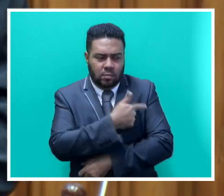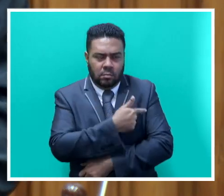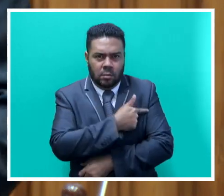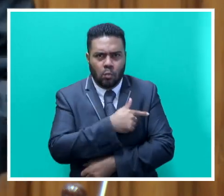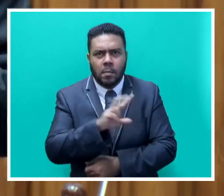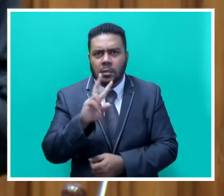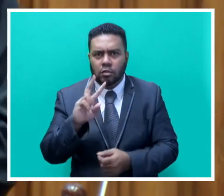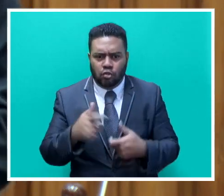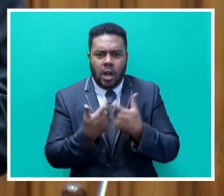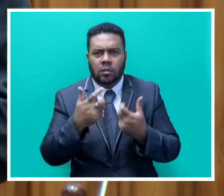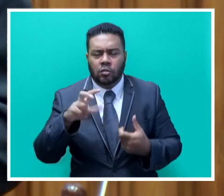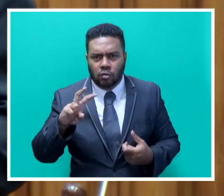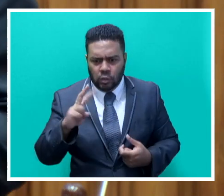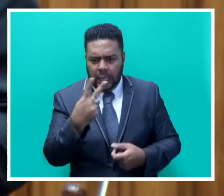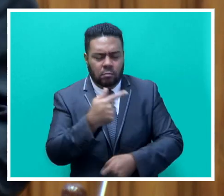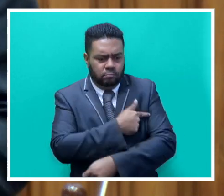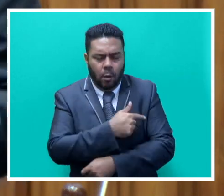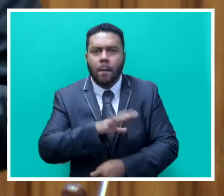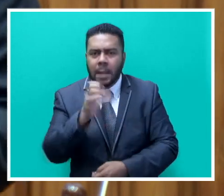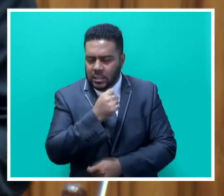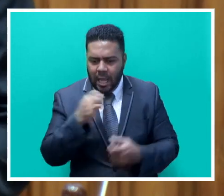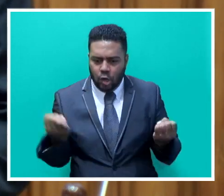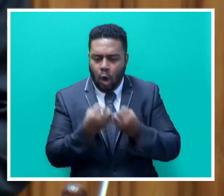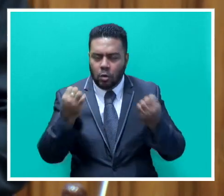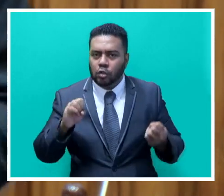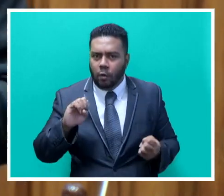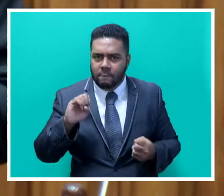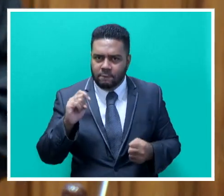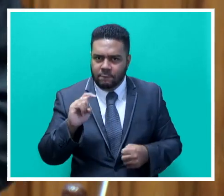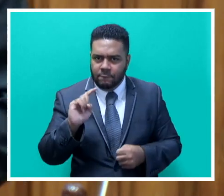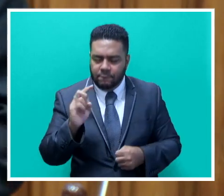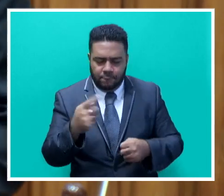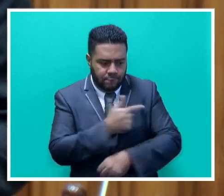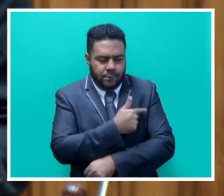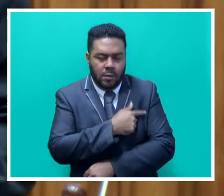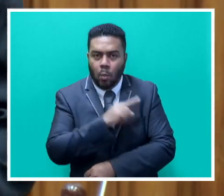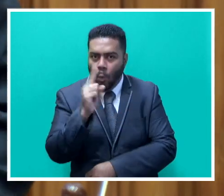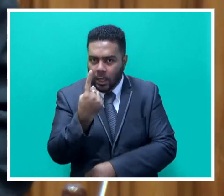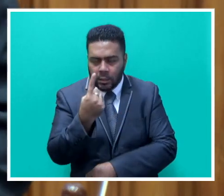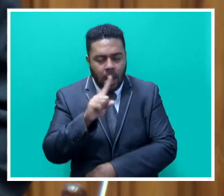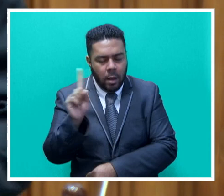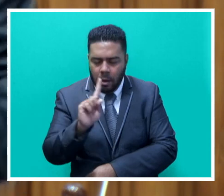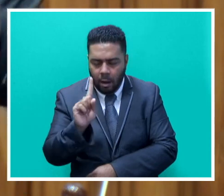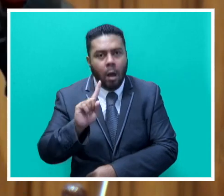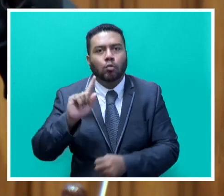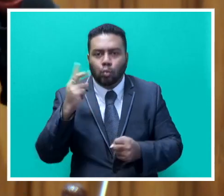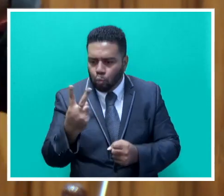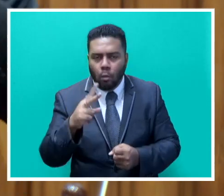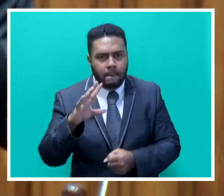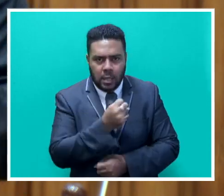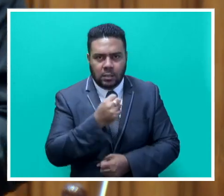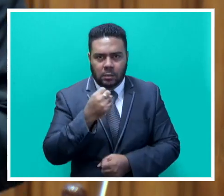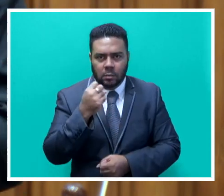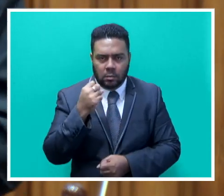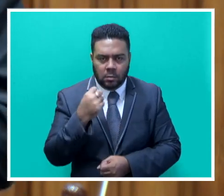everyone to be vaccinated. And if they have been vaccinated once, they must come back for their second vaccination. Because it's after